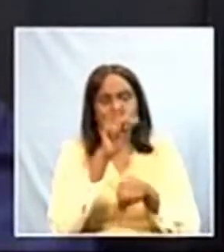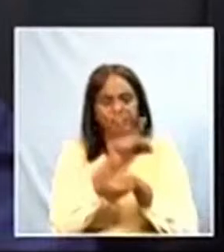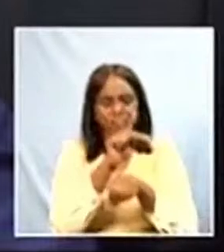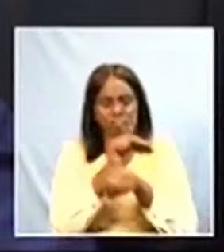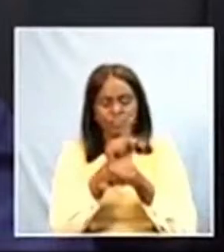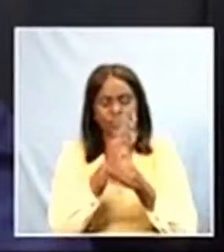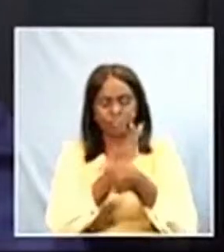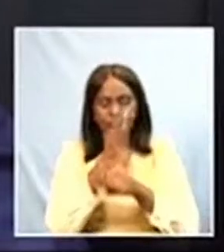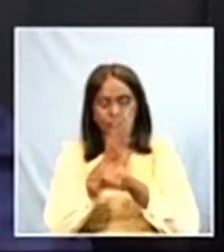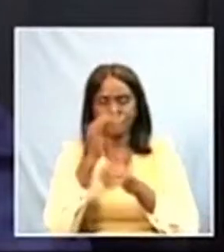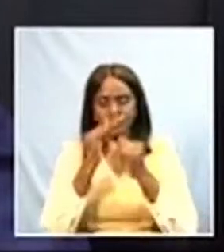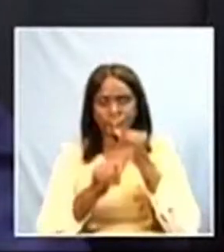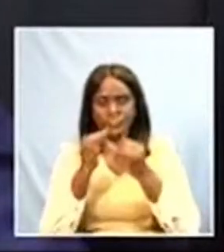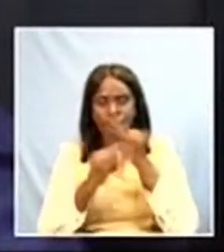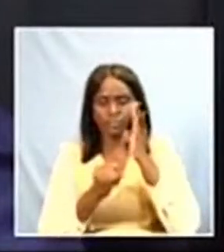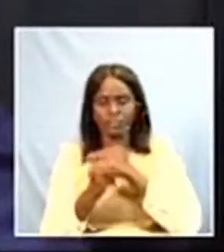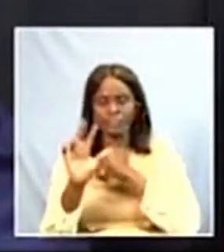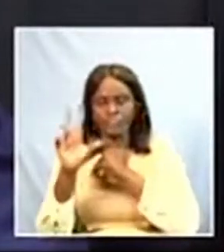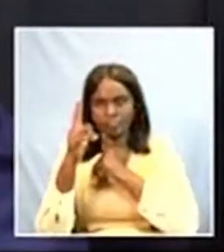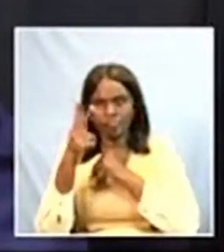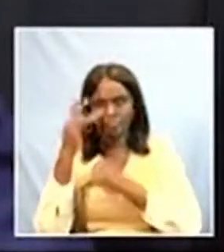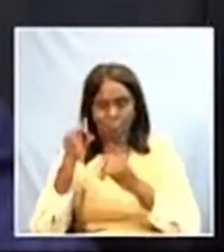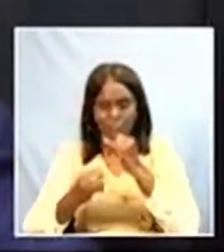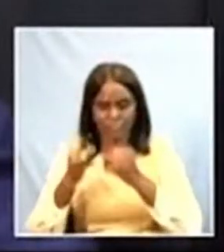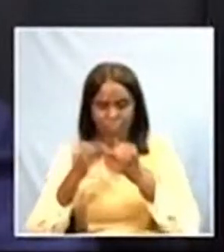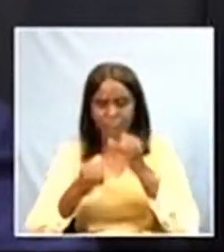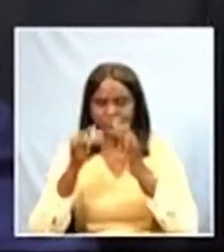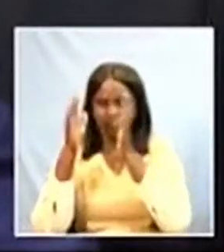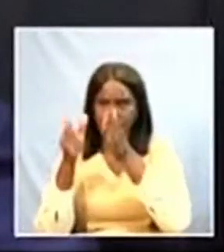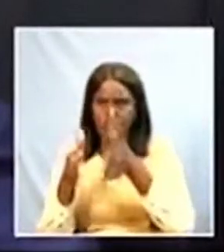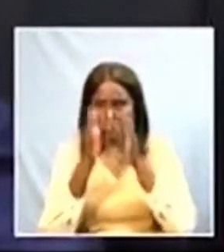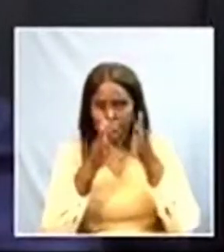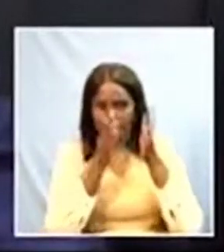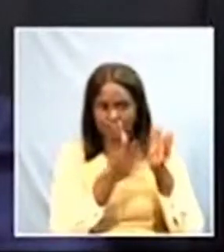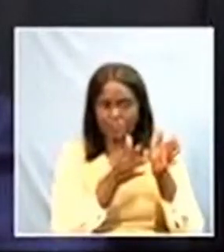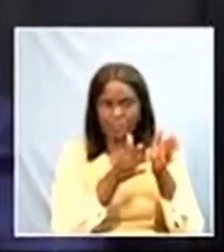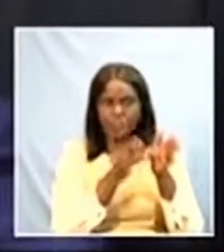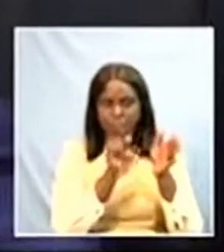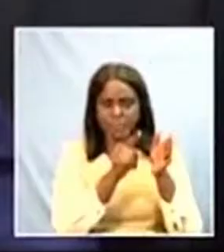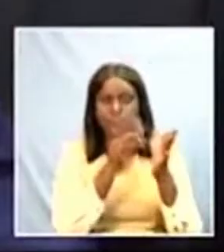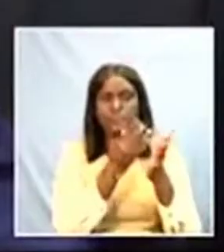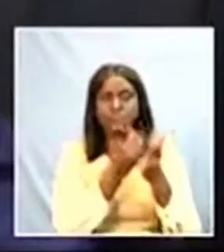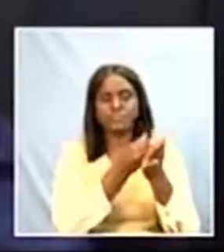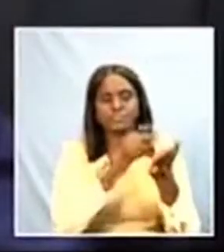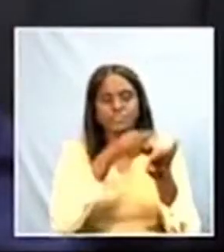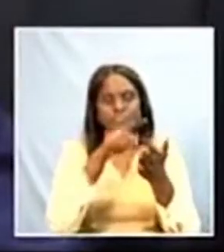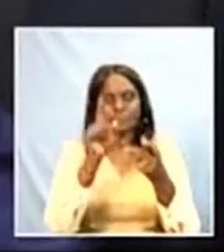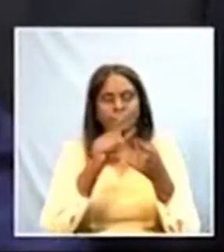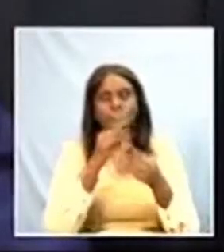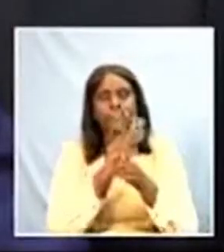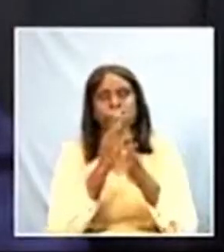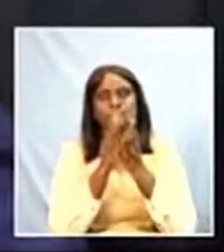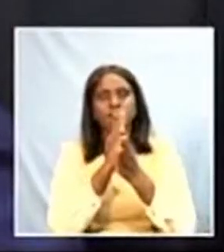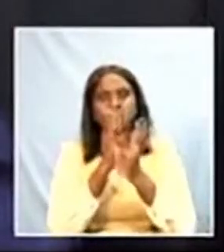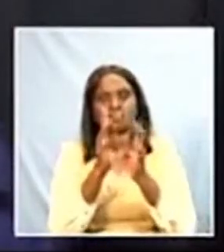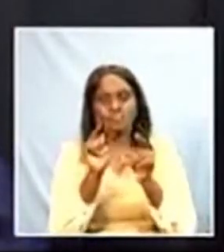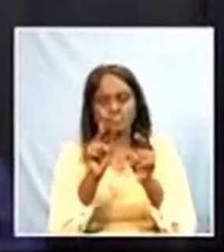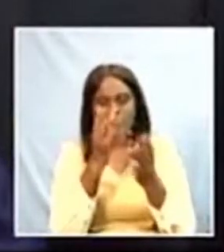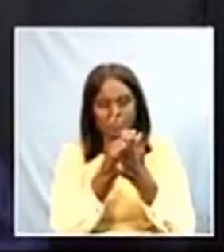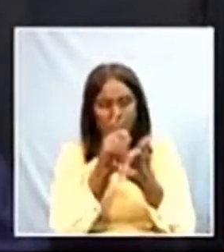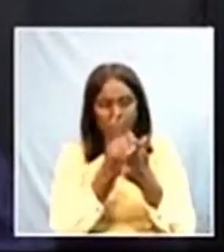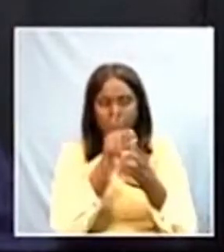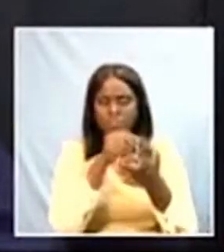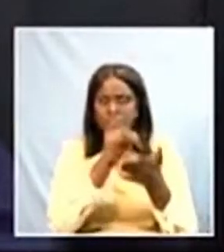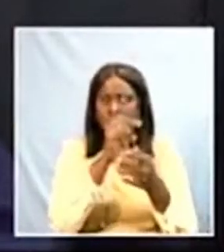then the third last column is amount paid to the contractor. The amount paid